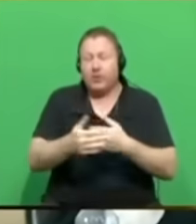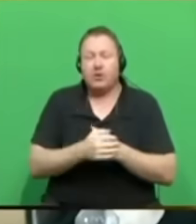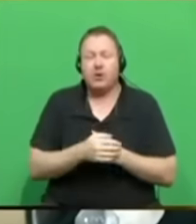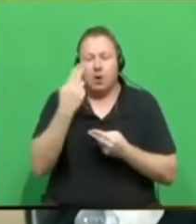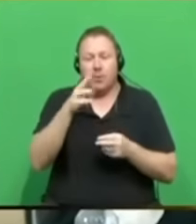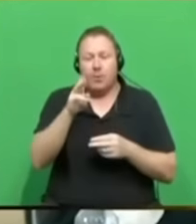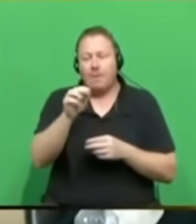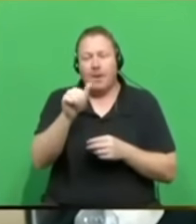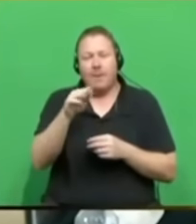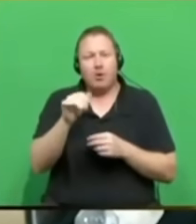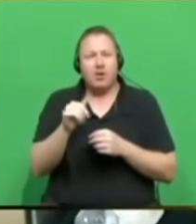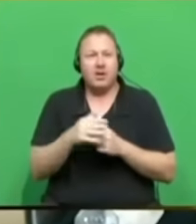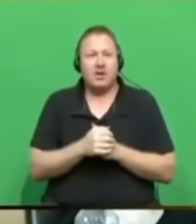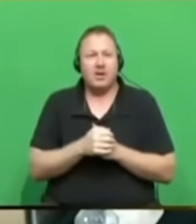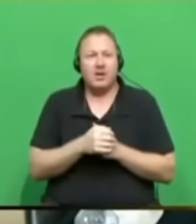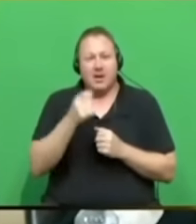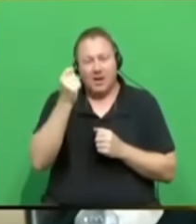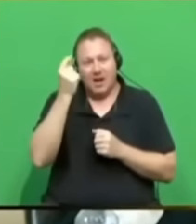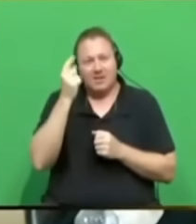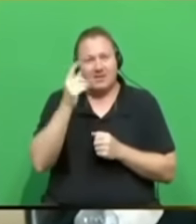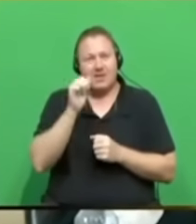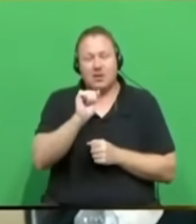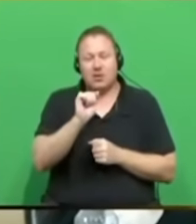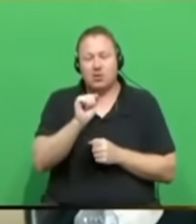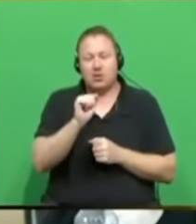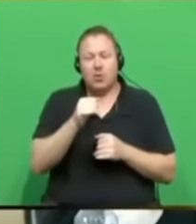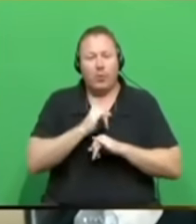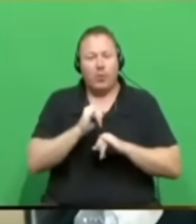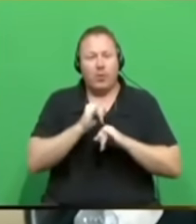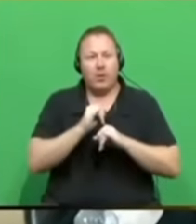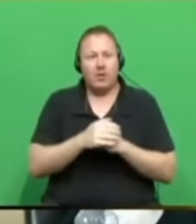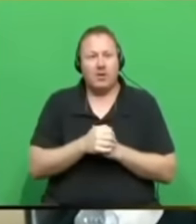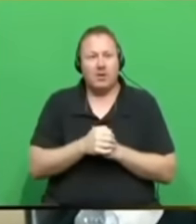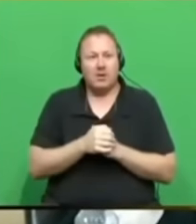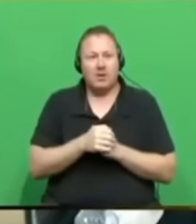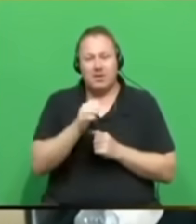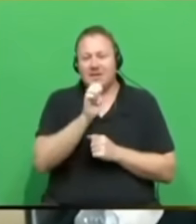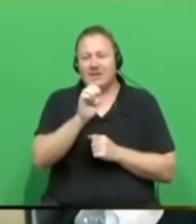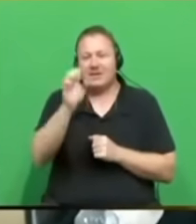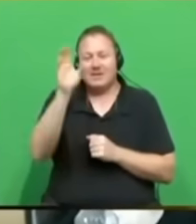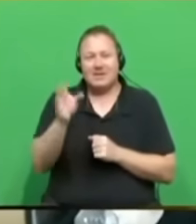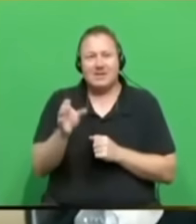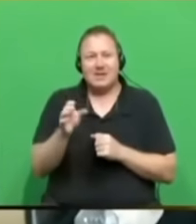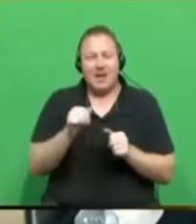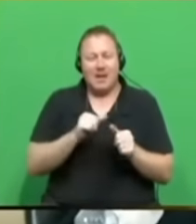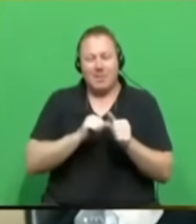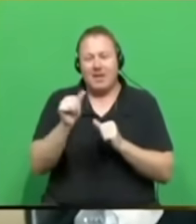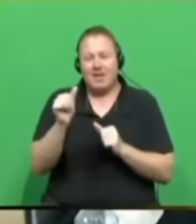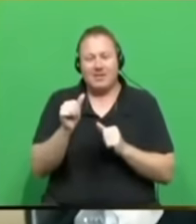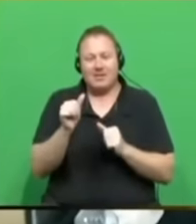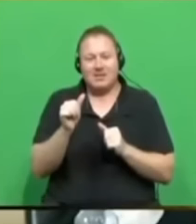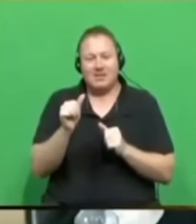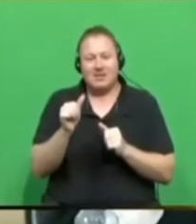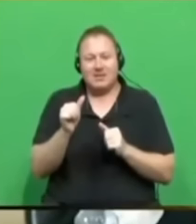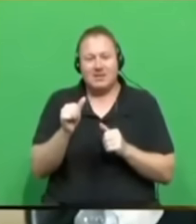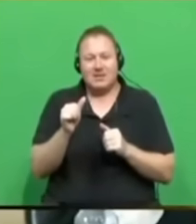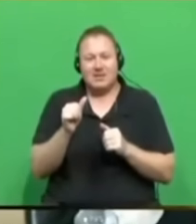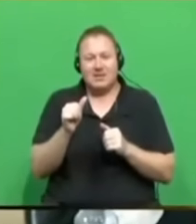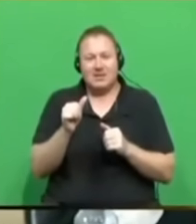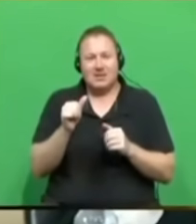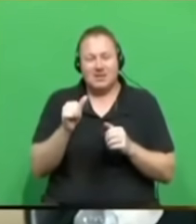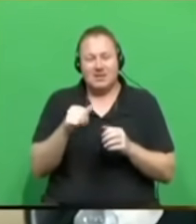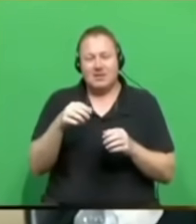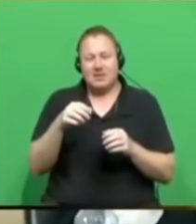Mabuyane, I understand your dilemma. The best of the Eastern Cape is in the DA, so you are left with the worst of